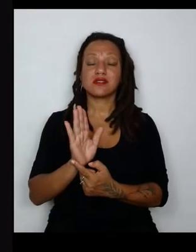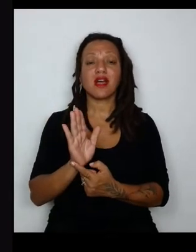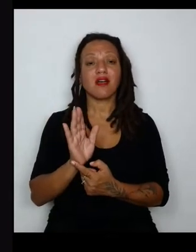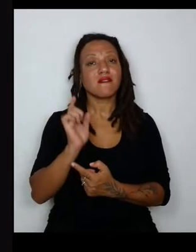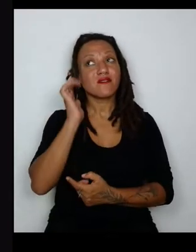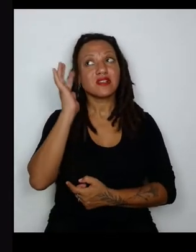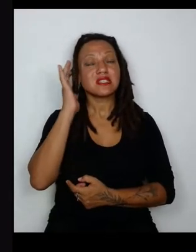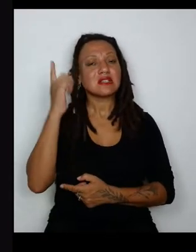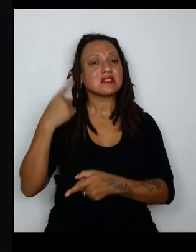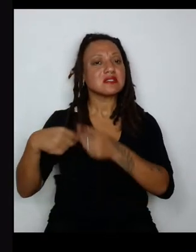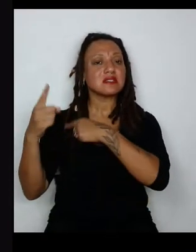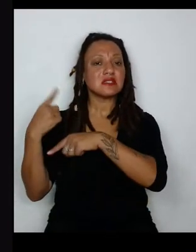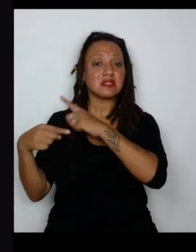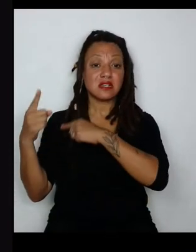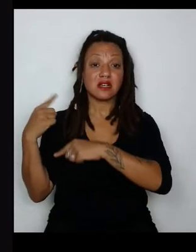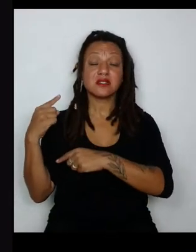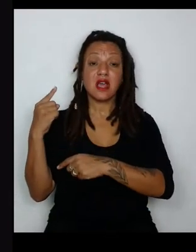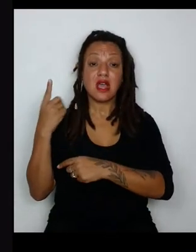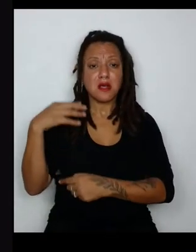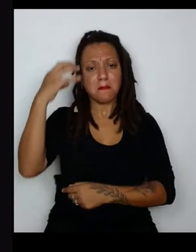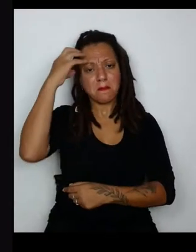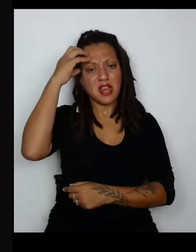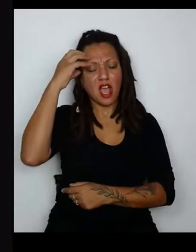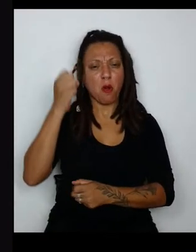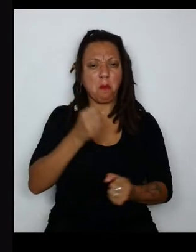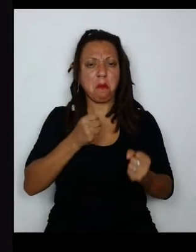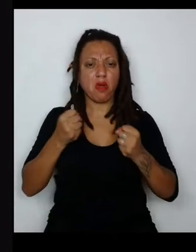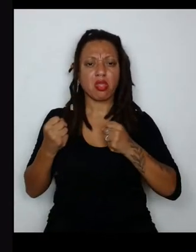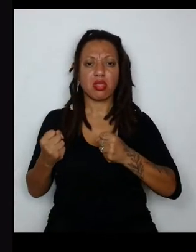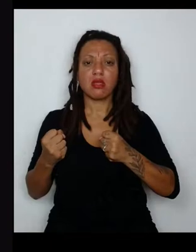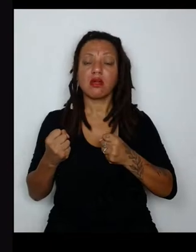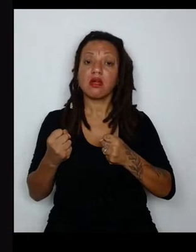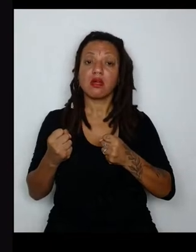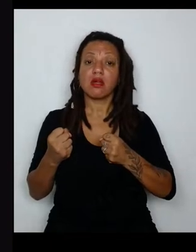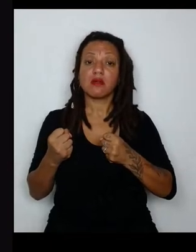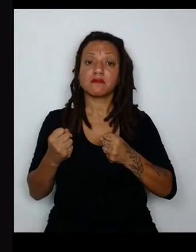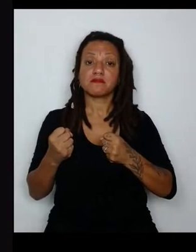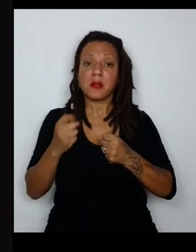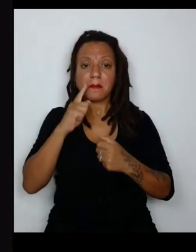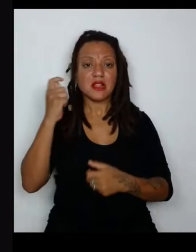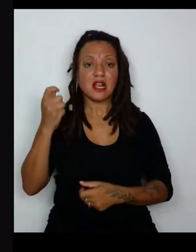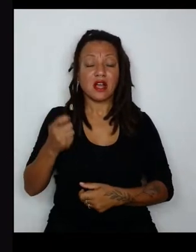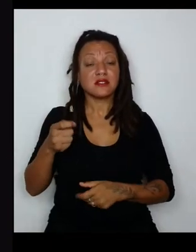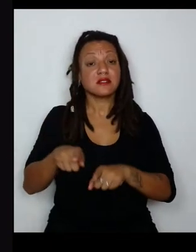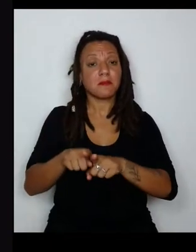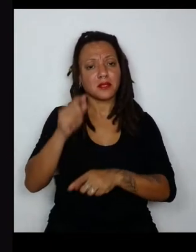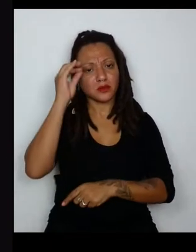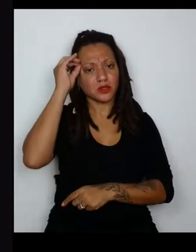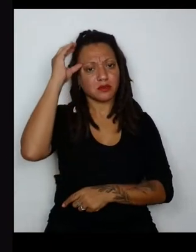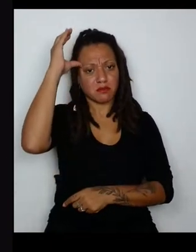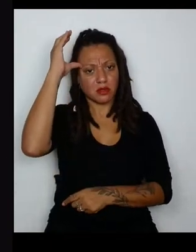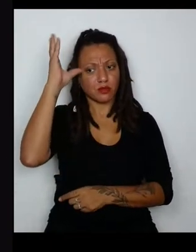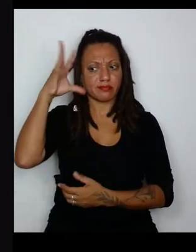possession and knowledge integral to actual imperial rule